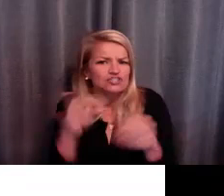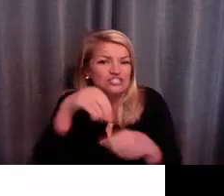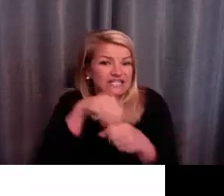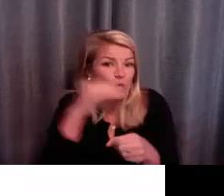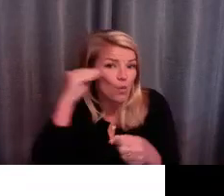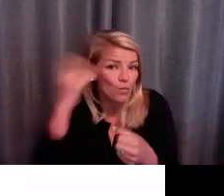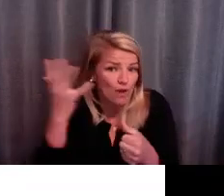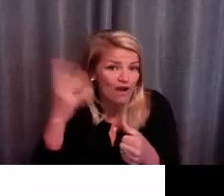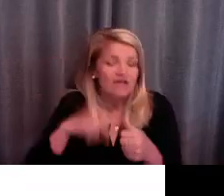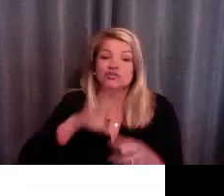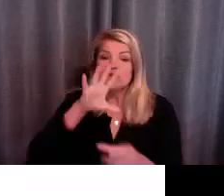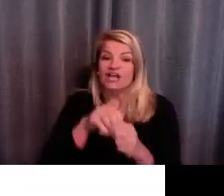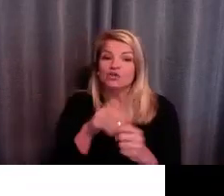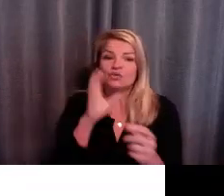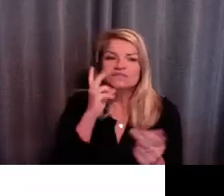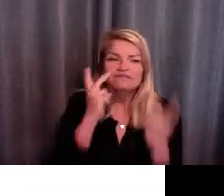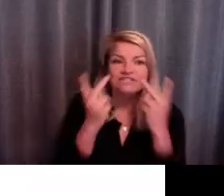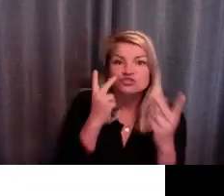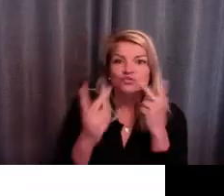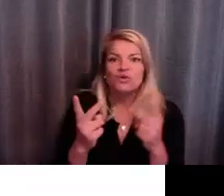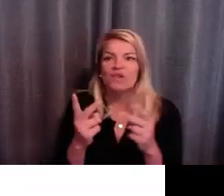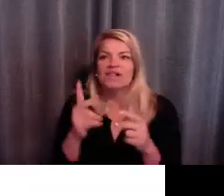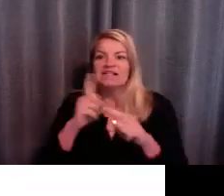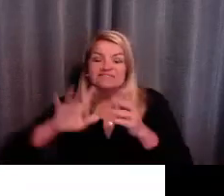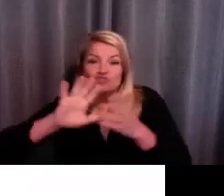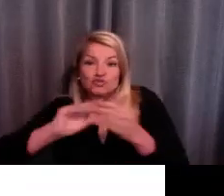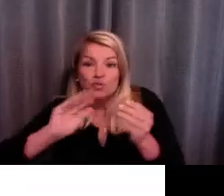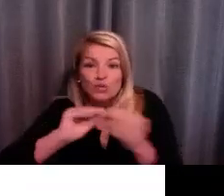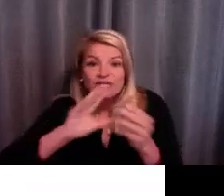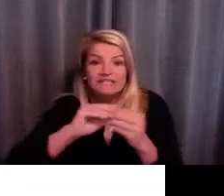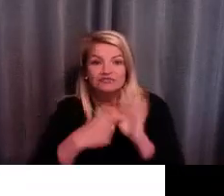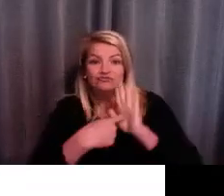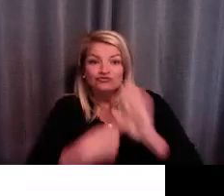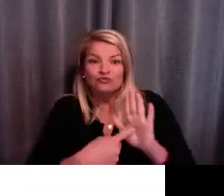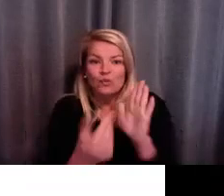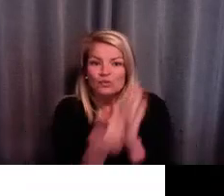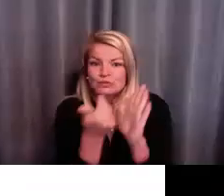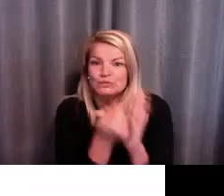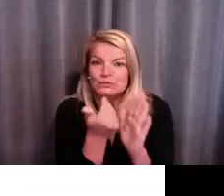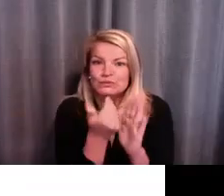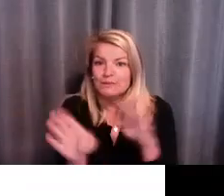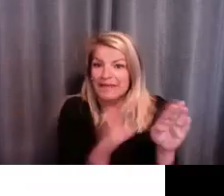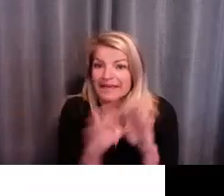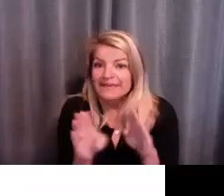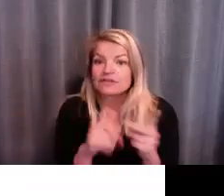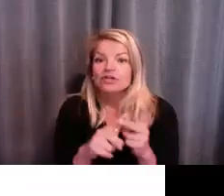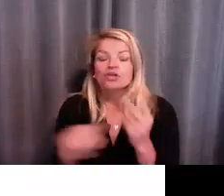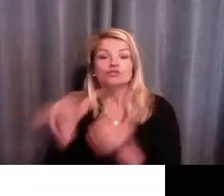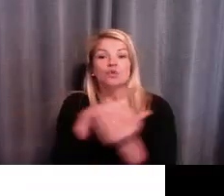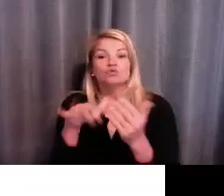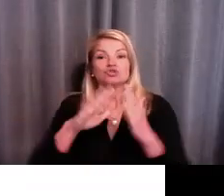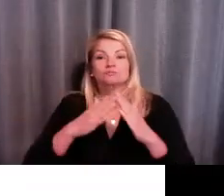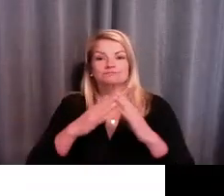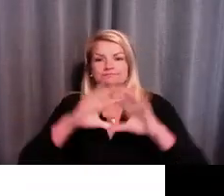some visuals and narratives to introduce new set of behaviors, new social communication skill,